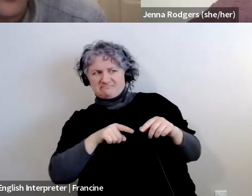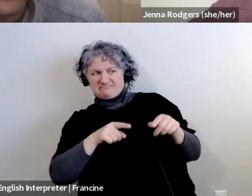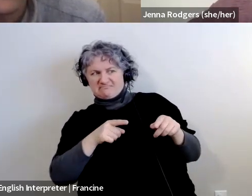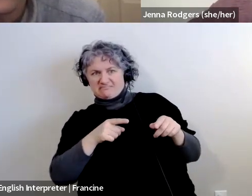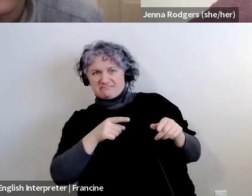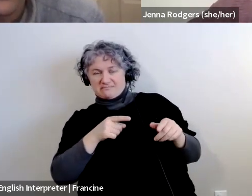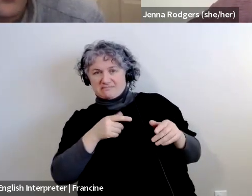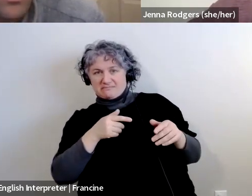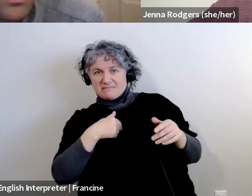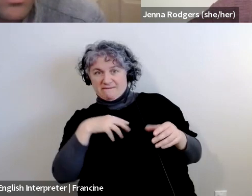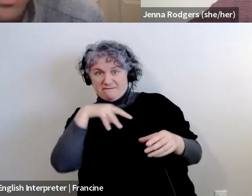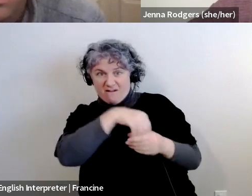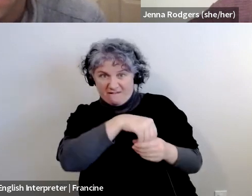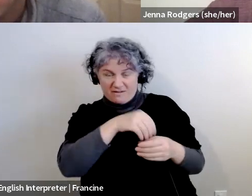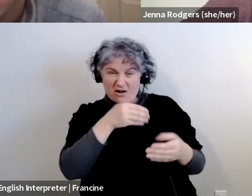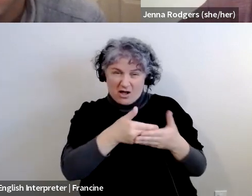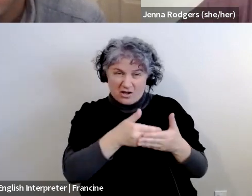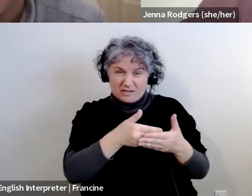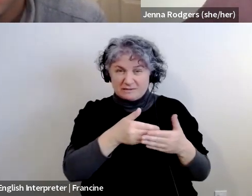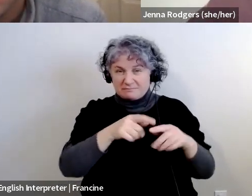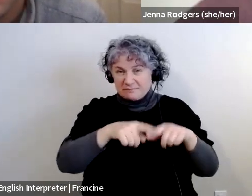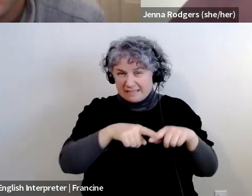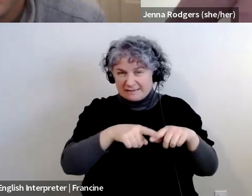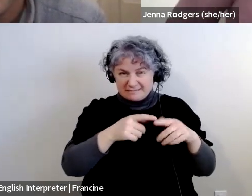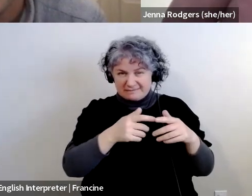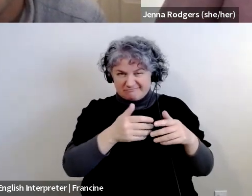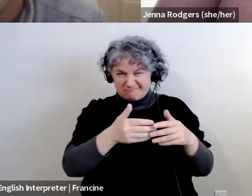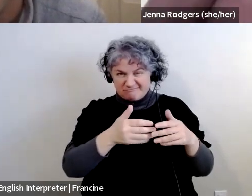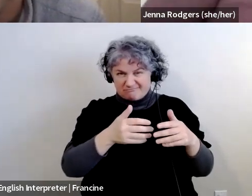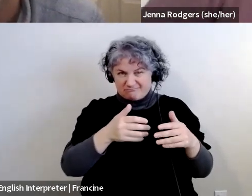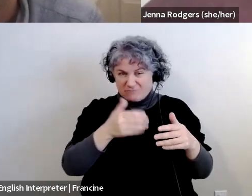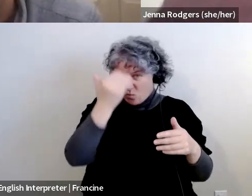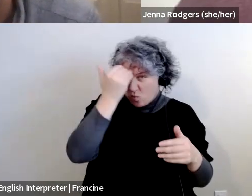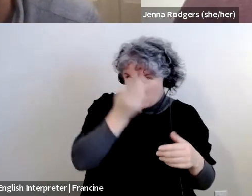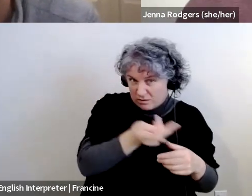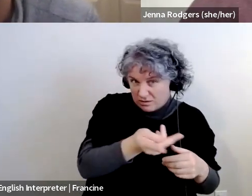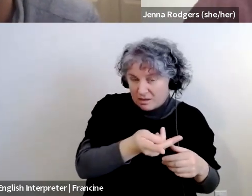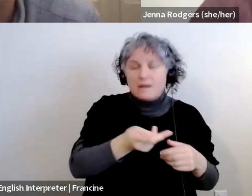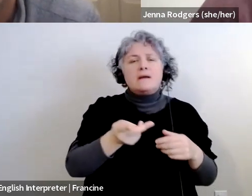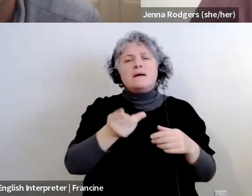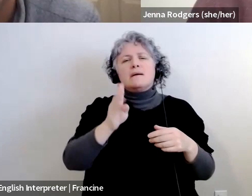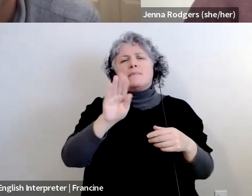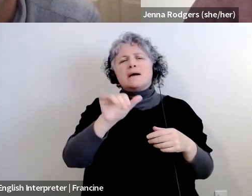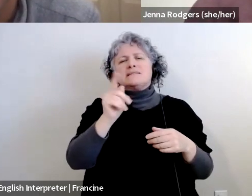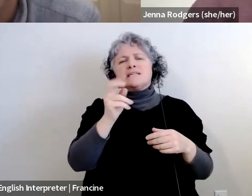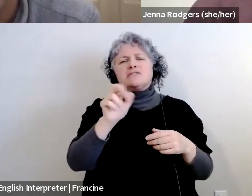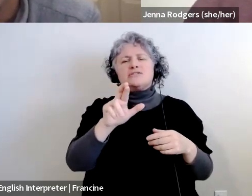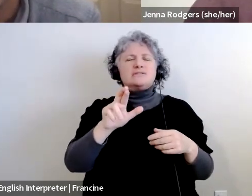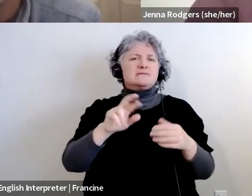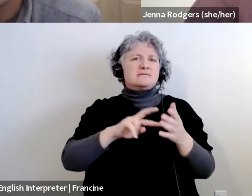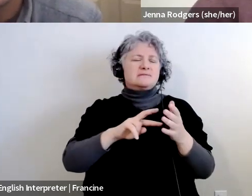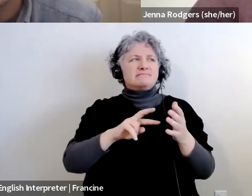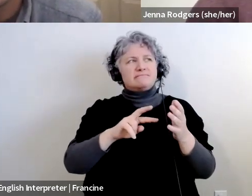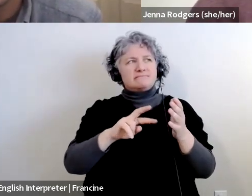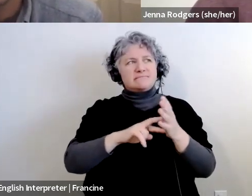The bystander effect talks about the more people that are nearby, the less likely sometimes we are